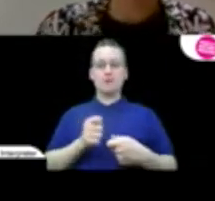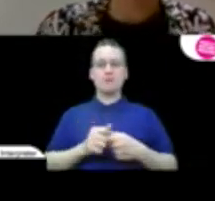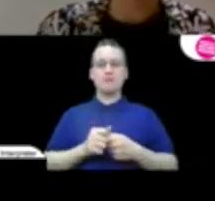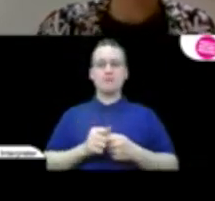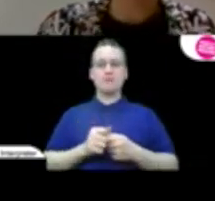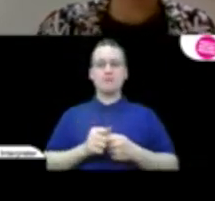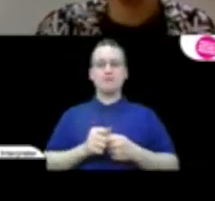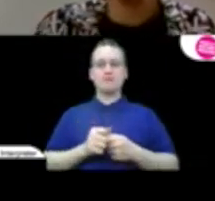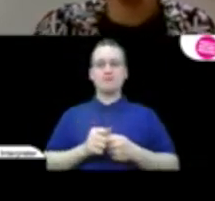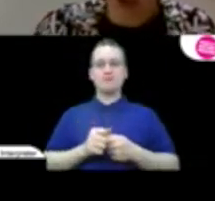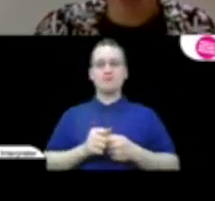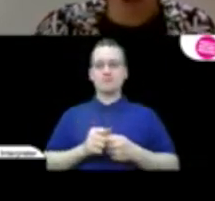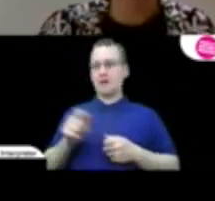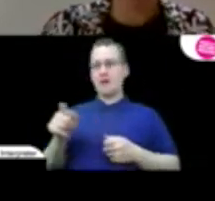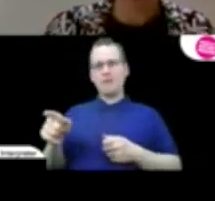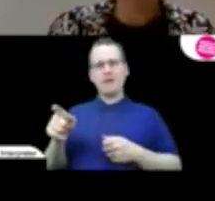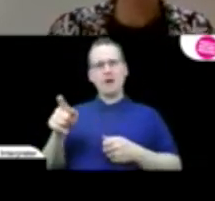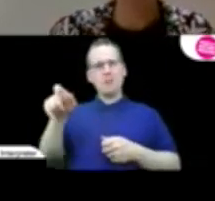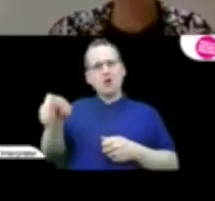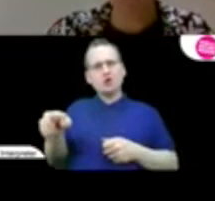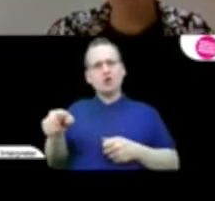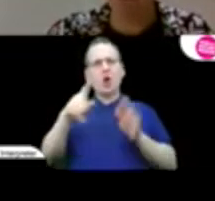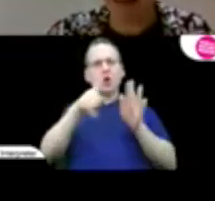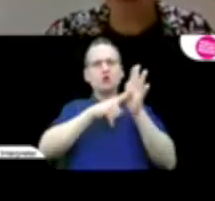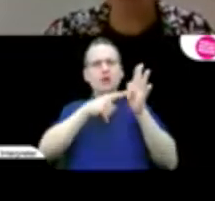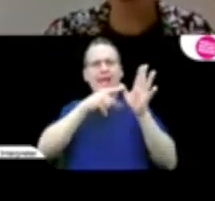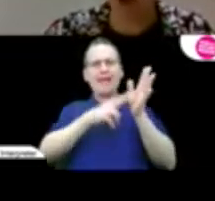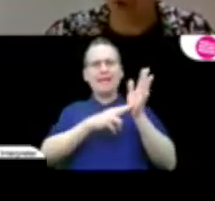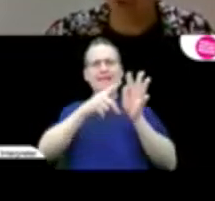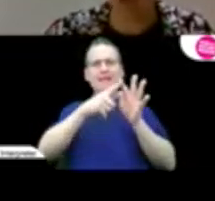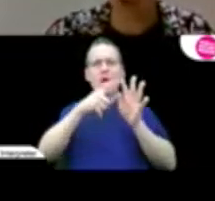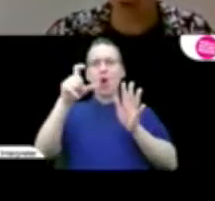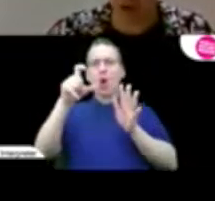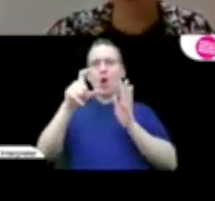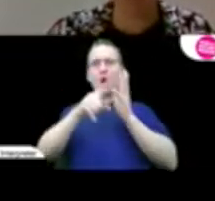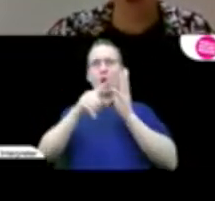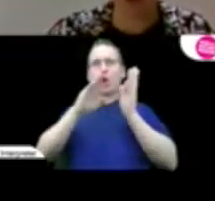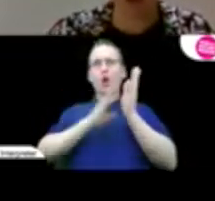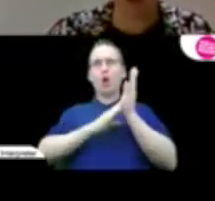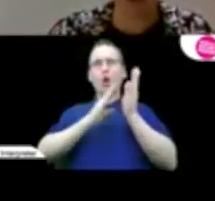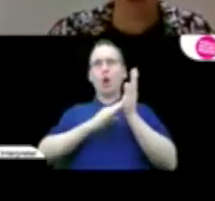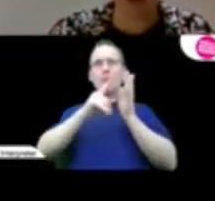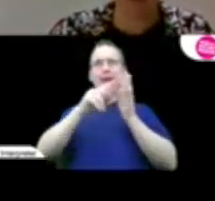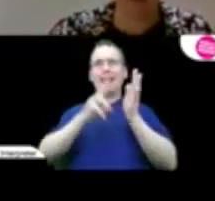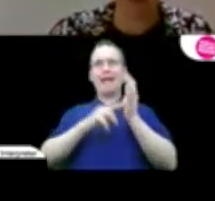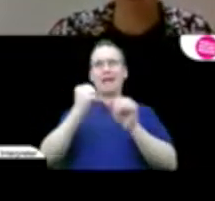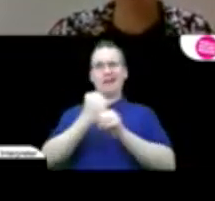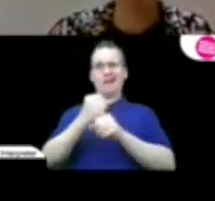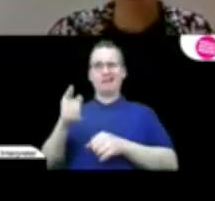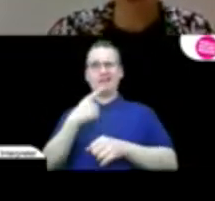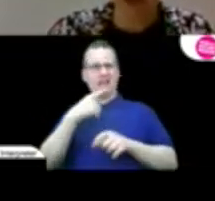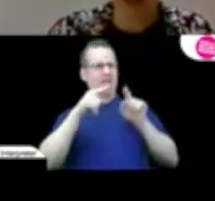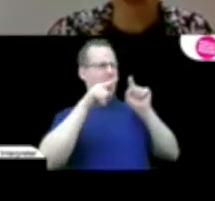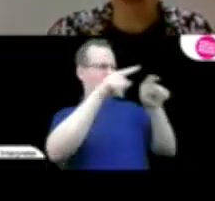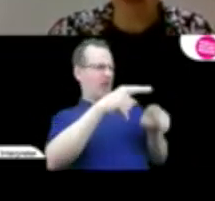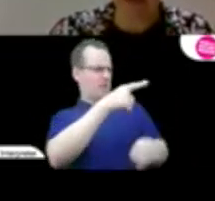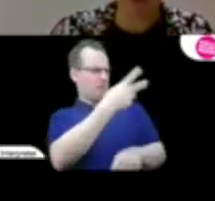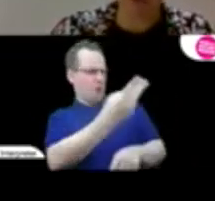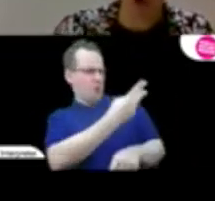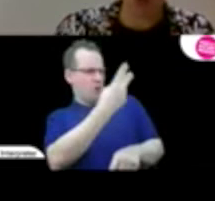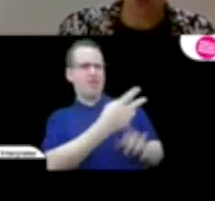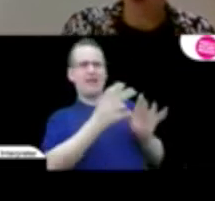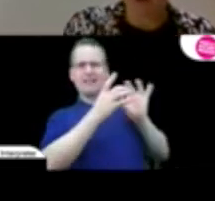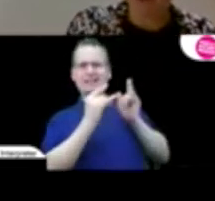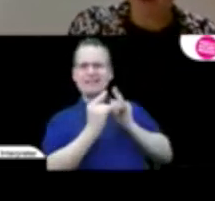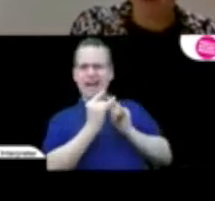a teenager called Jane Cumming, who had been the main accuser of those teachers. Jane